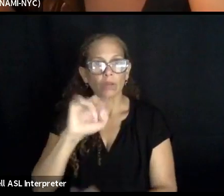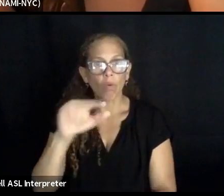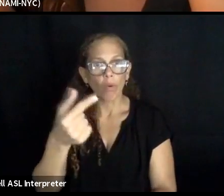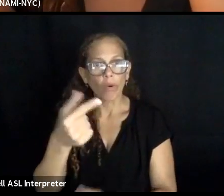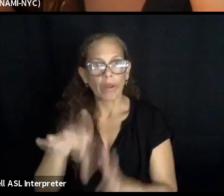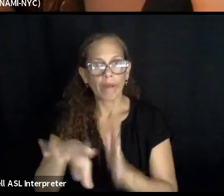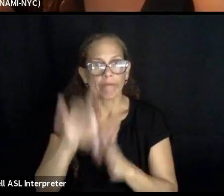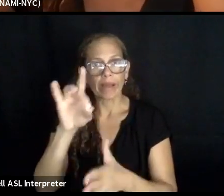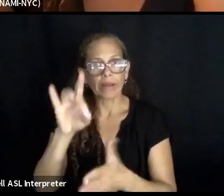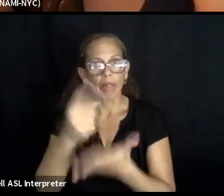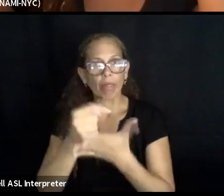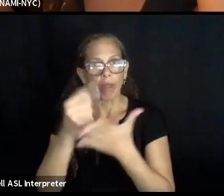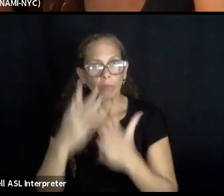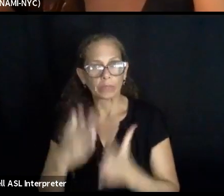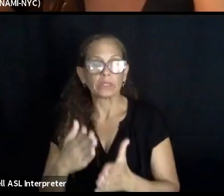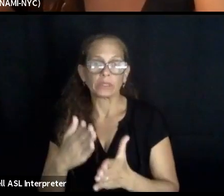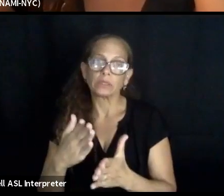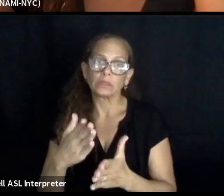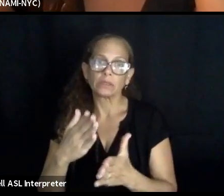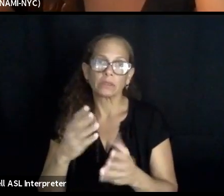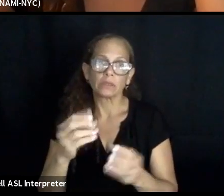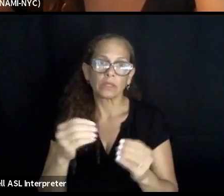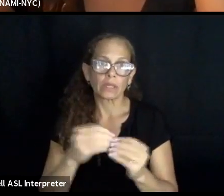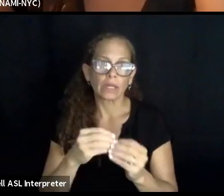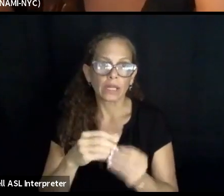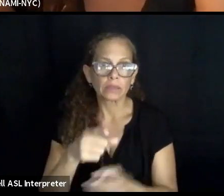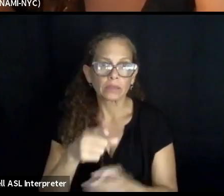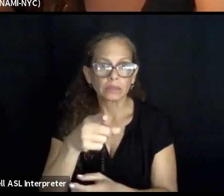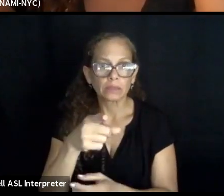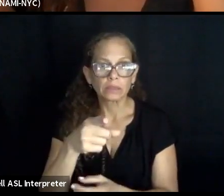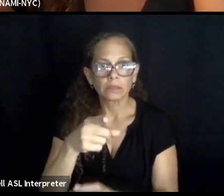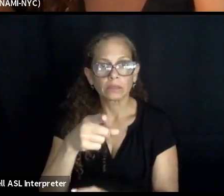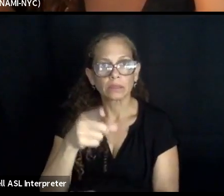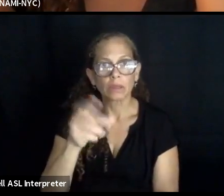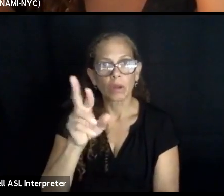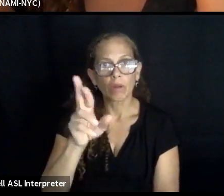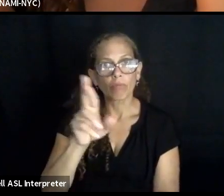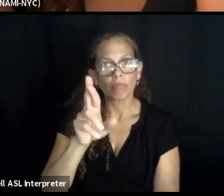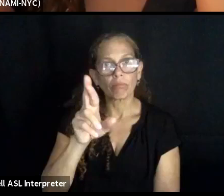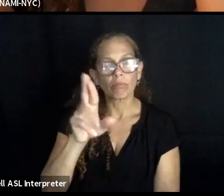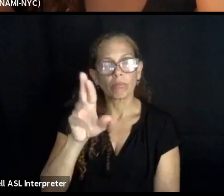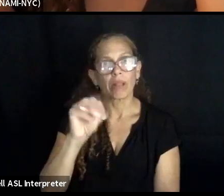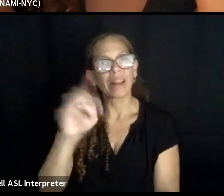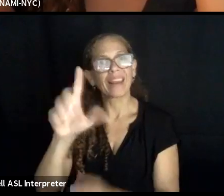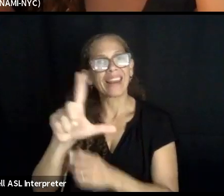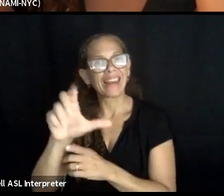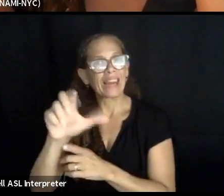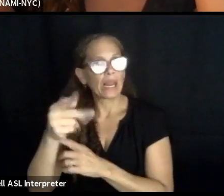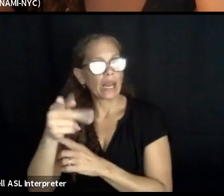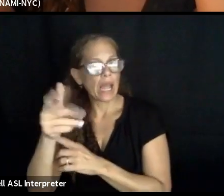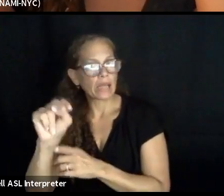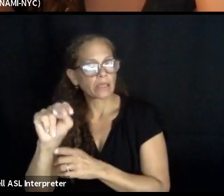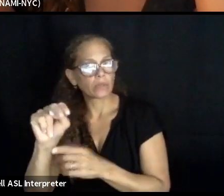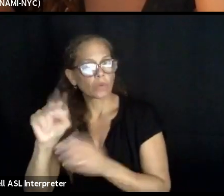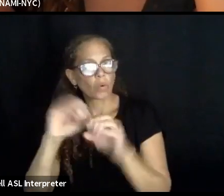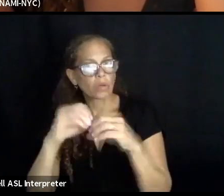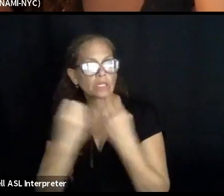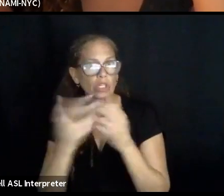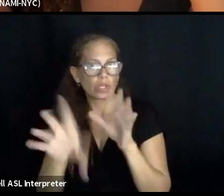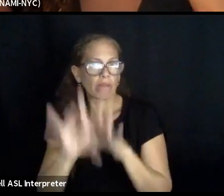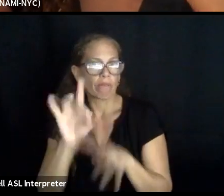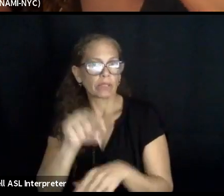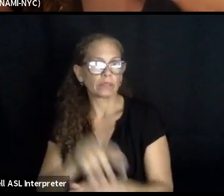therapist. That's Marsha Linehan's organization where you can look for DBT therapists through her.